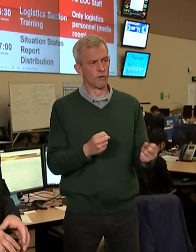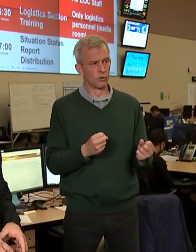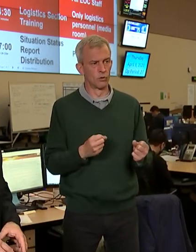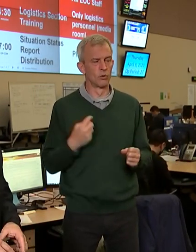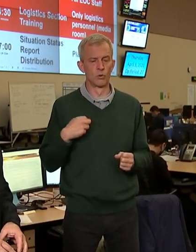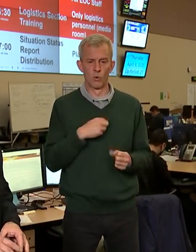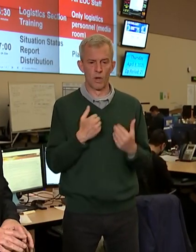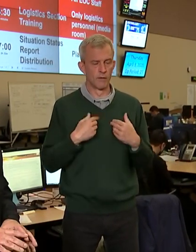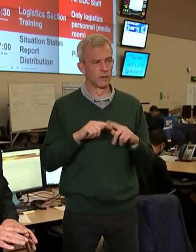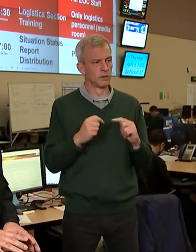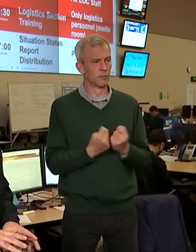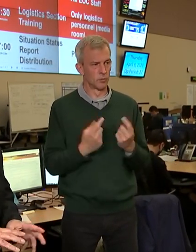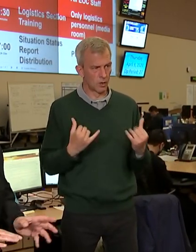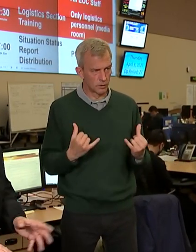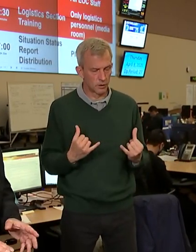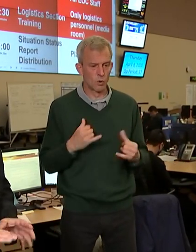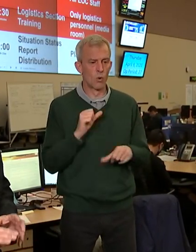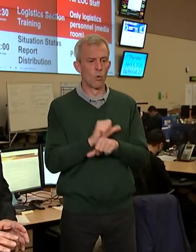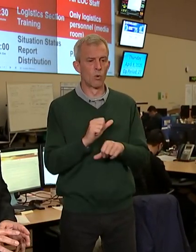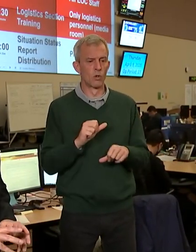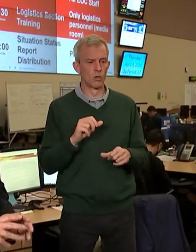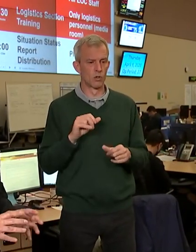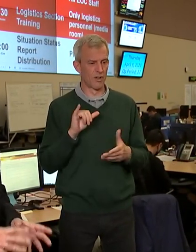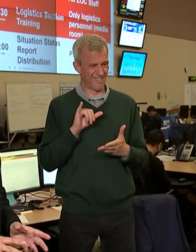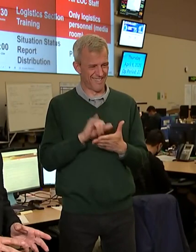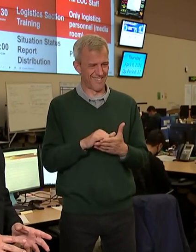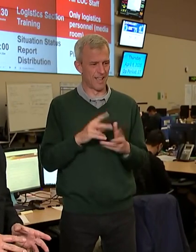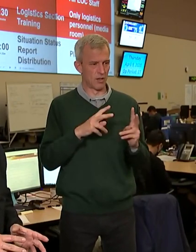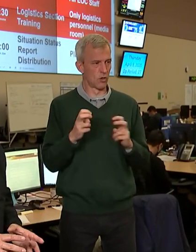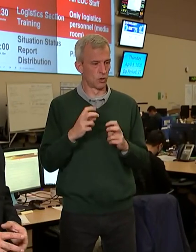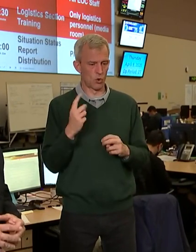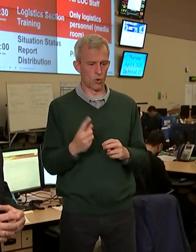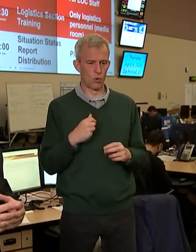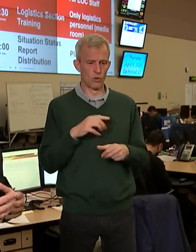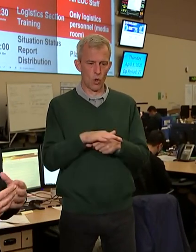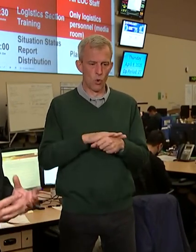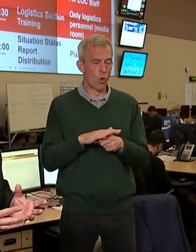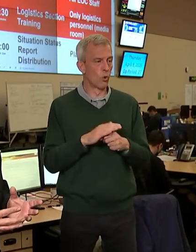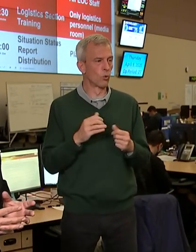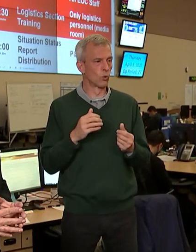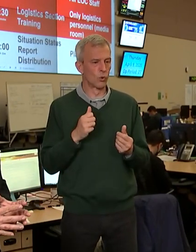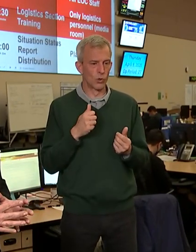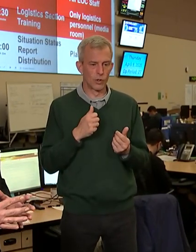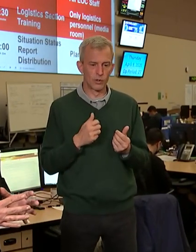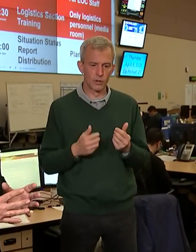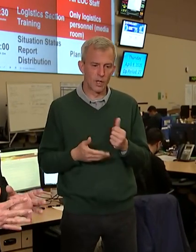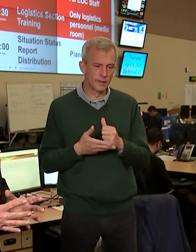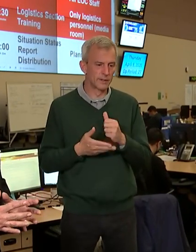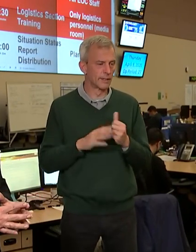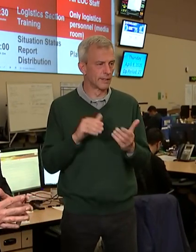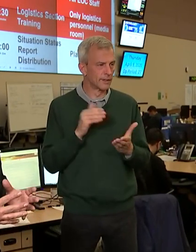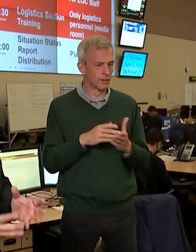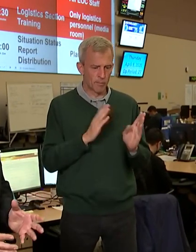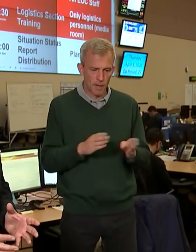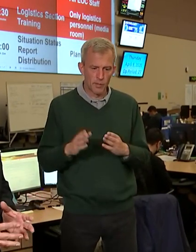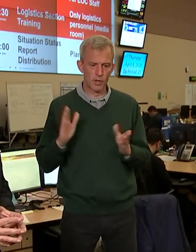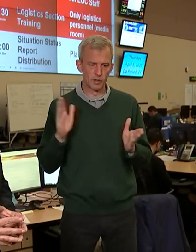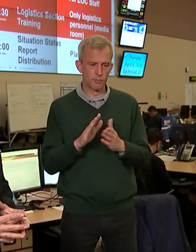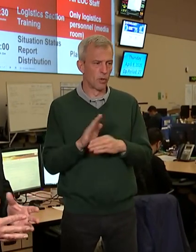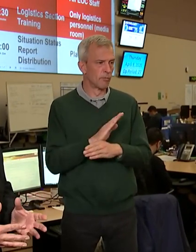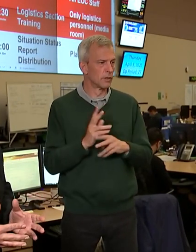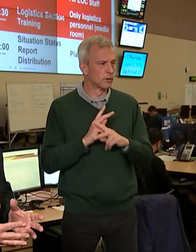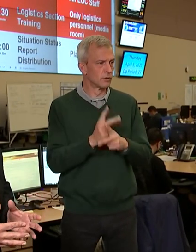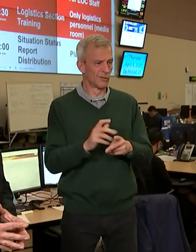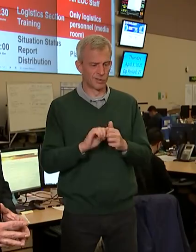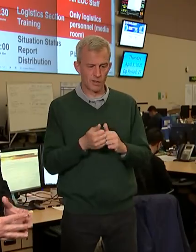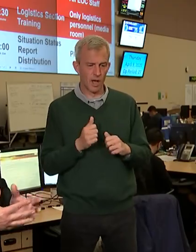team right now working on that alone, on the local assistance center, on preparing small business loans, how to assist the small